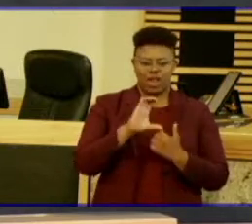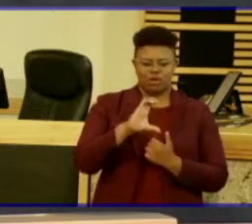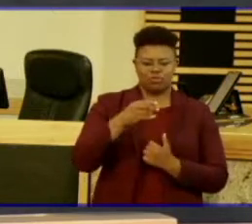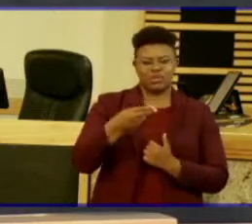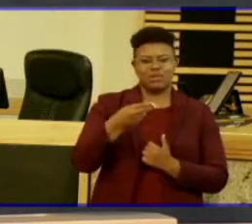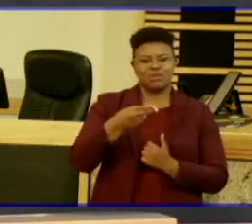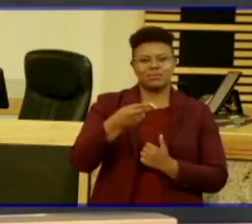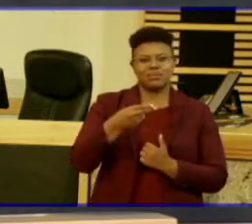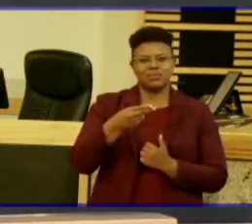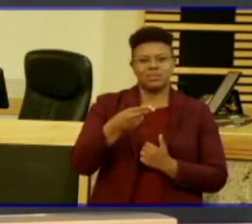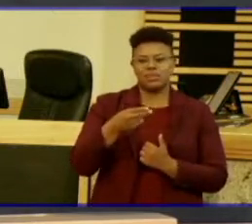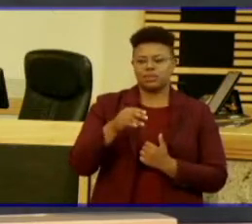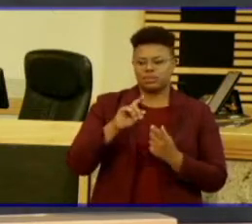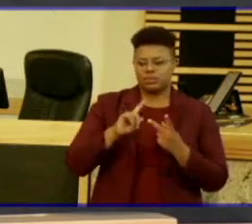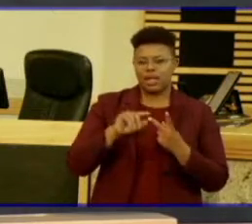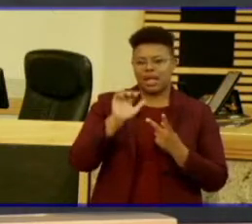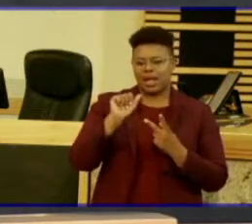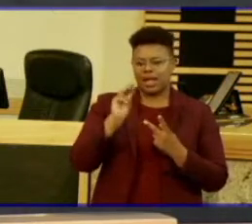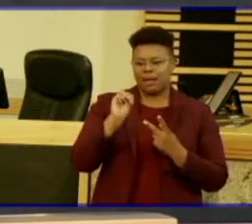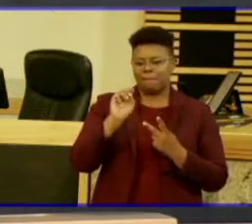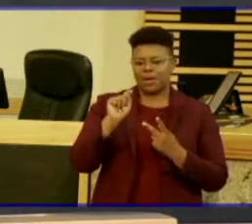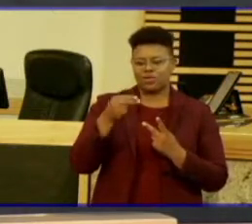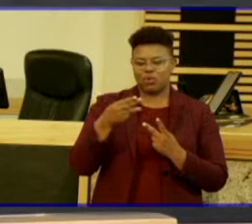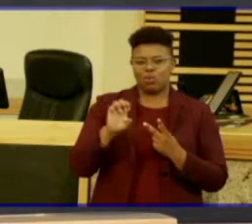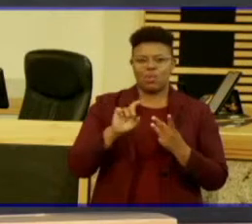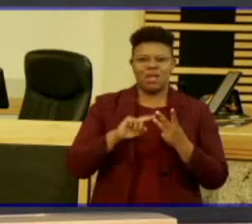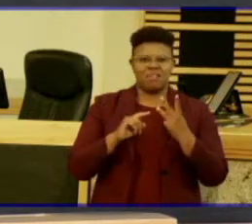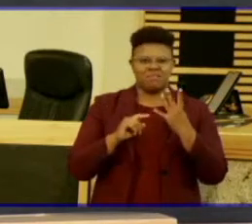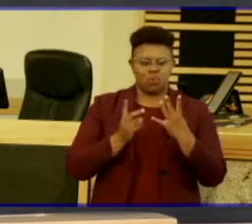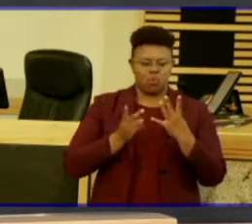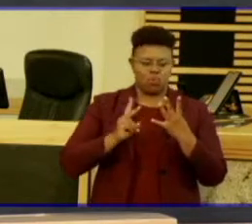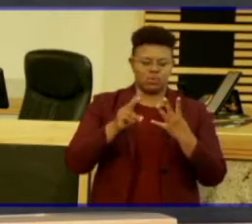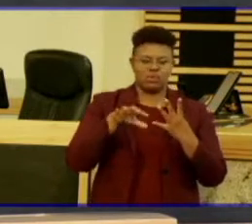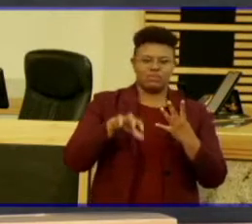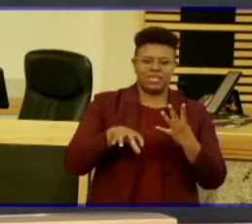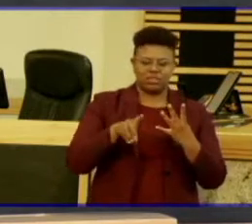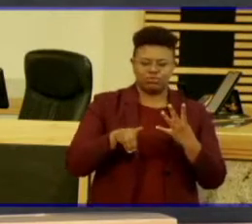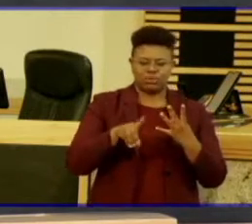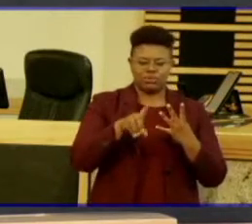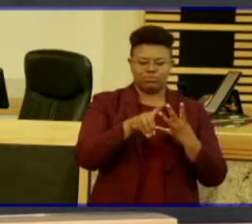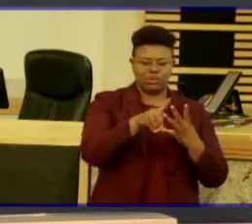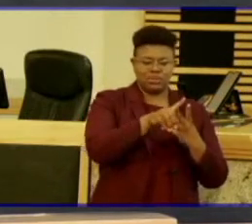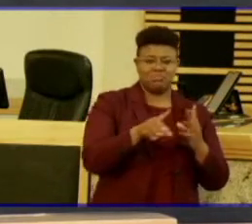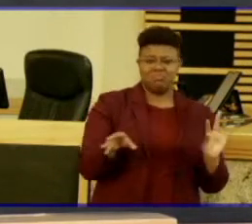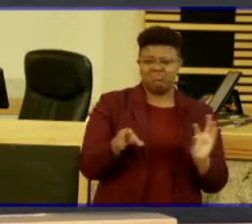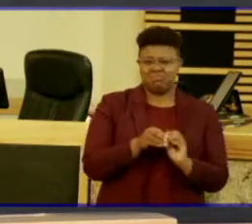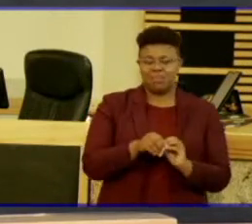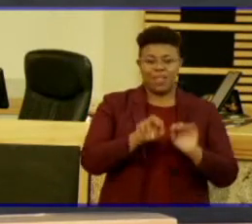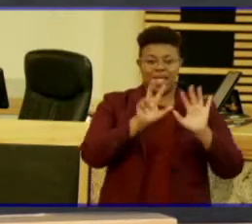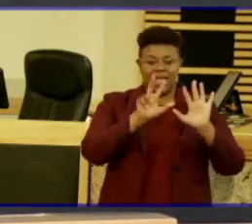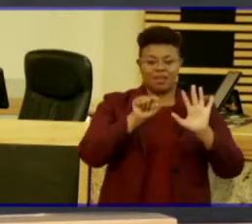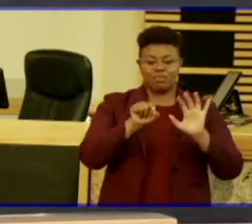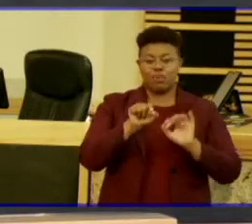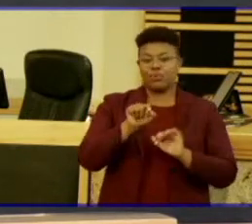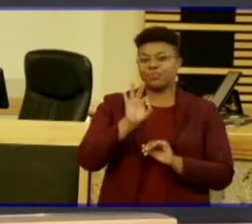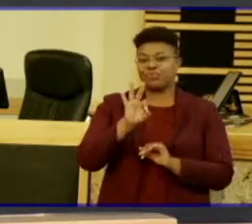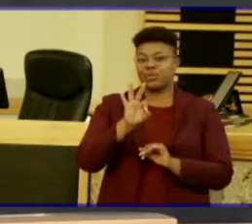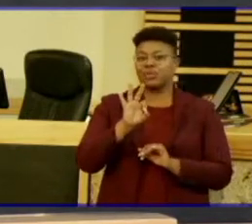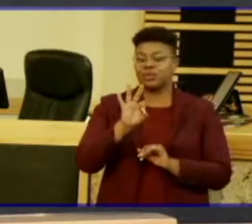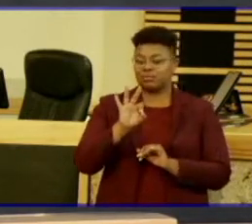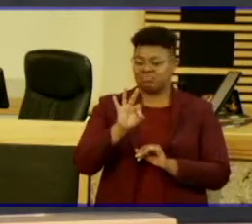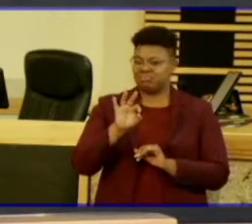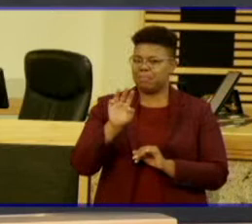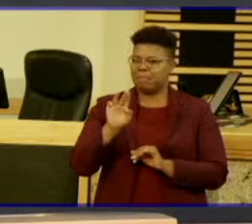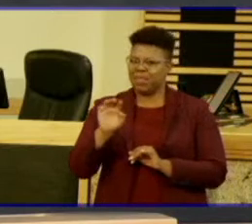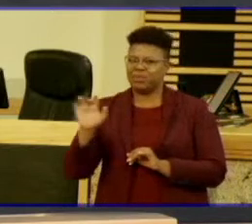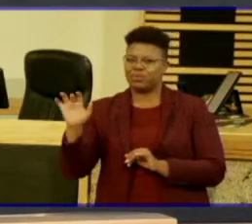Tambo, Amatole, Joe Gabi, and Alfred Nzo, generating about 8.3 million in revenue. Madam Speaker, through